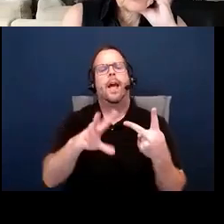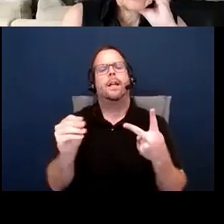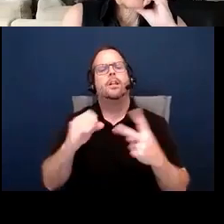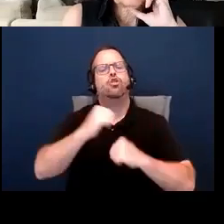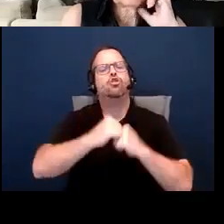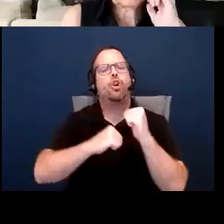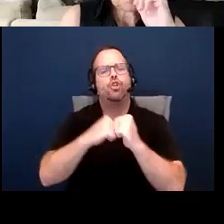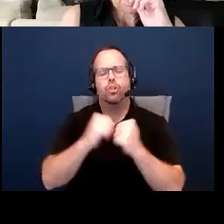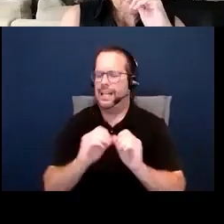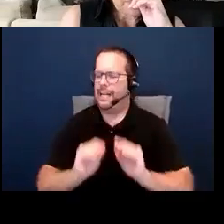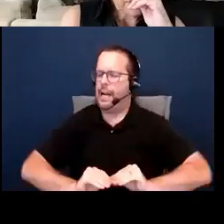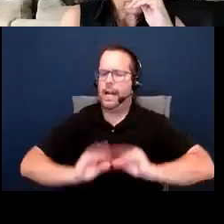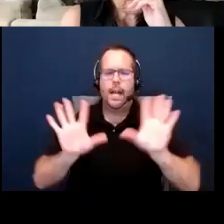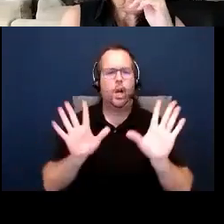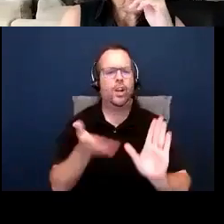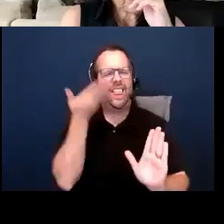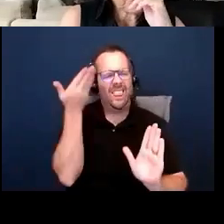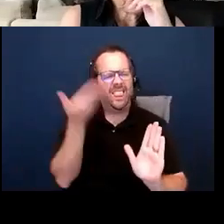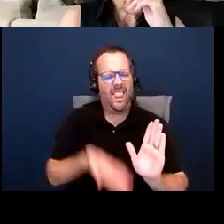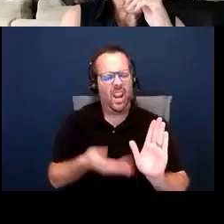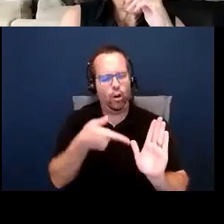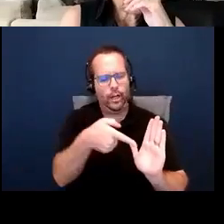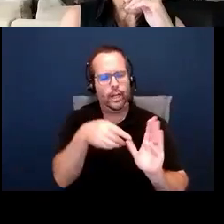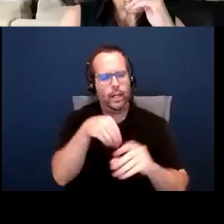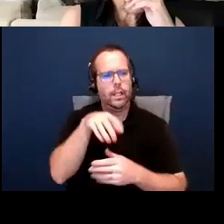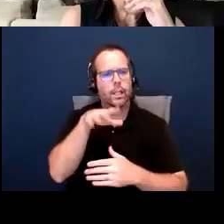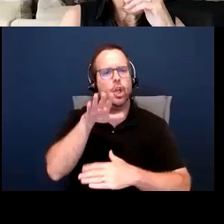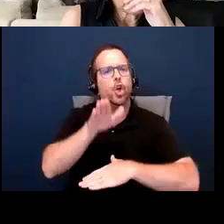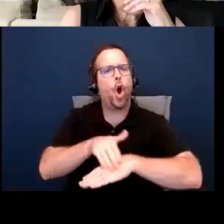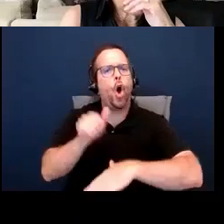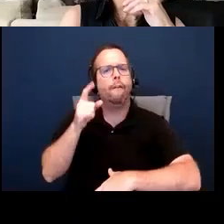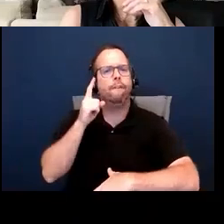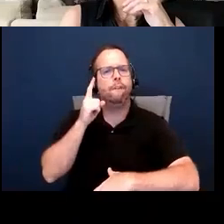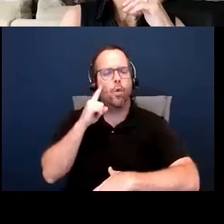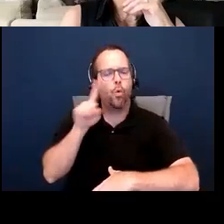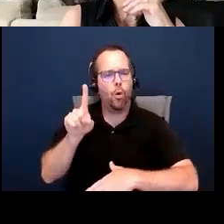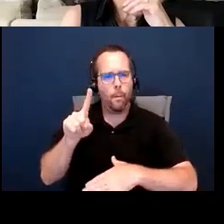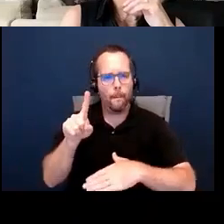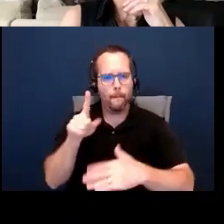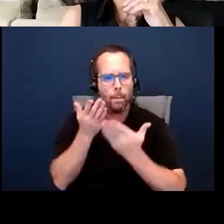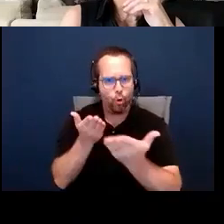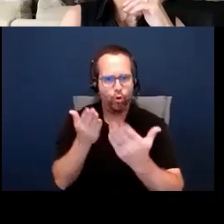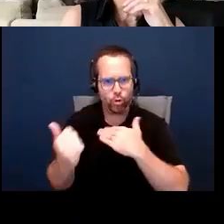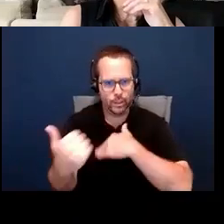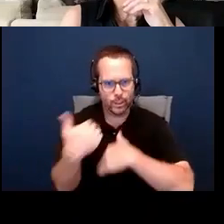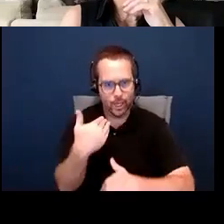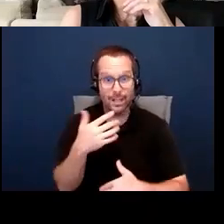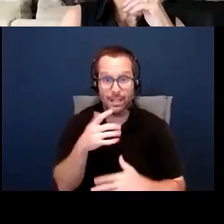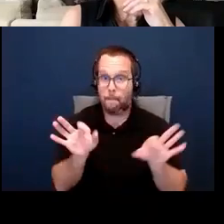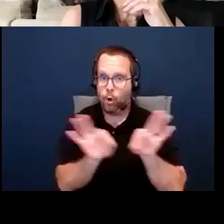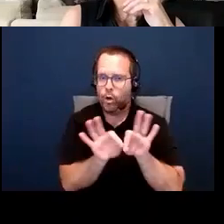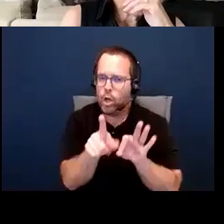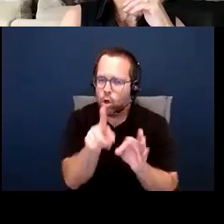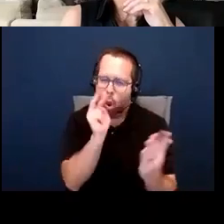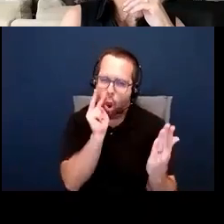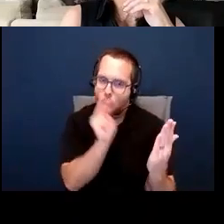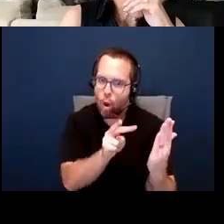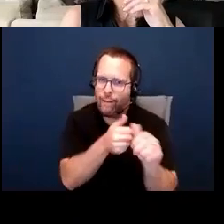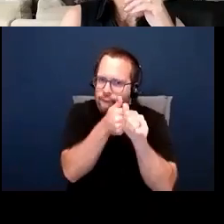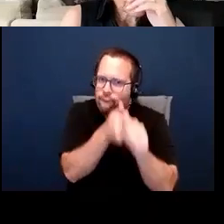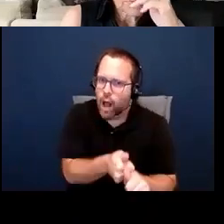defined in the call, and it's great. You know, it's so important that you do follow those